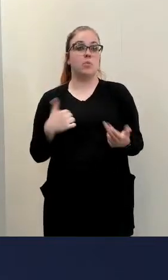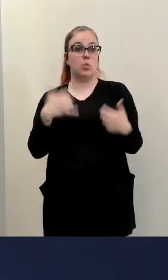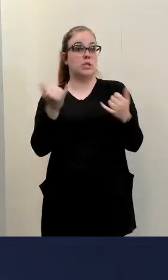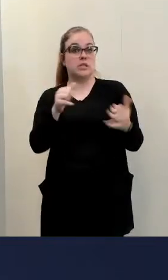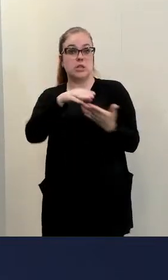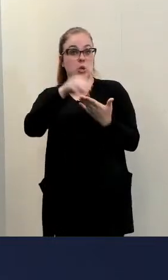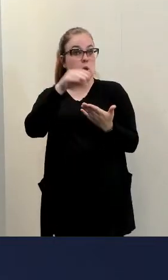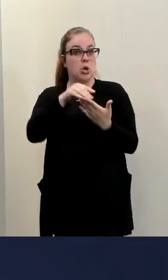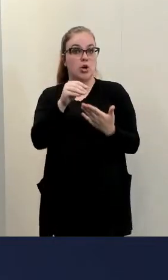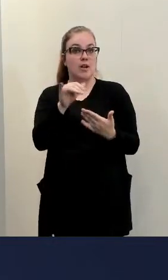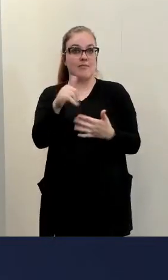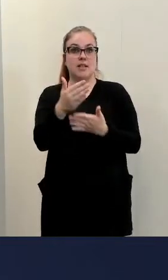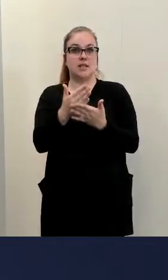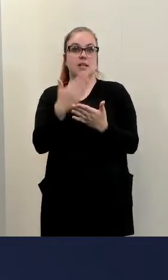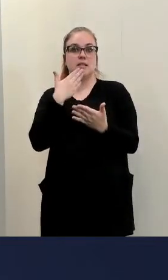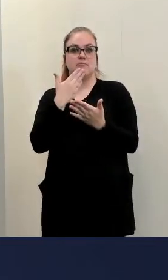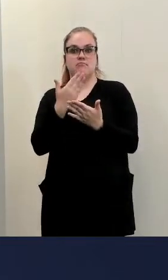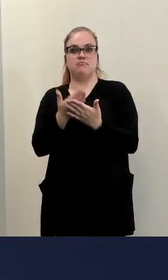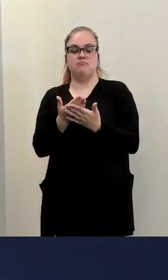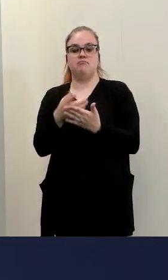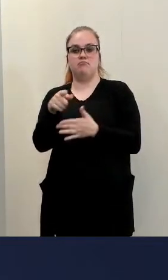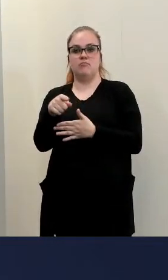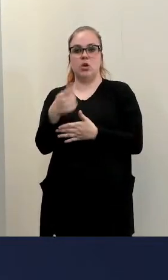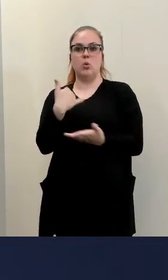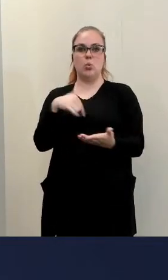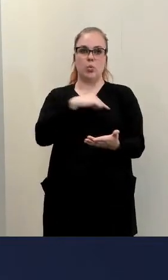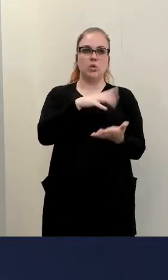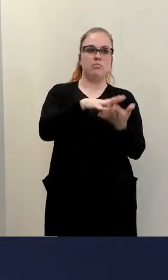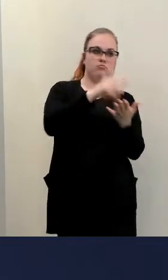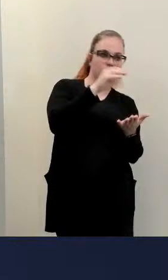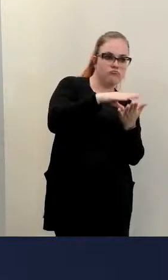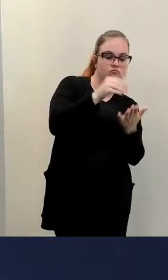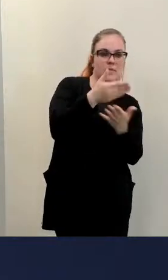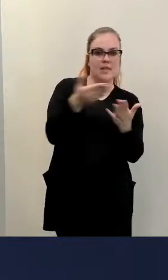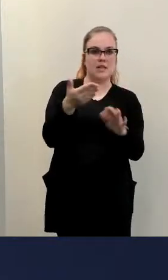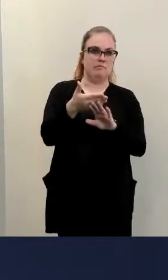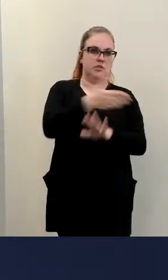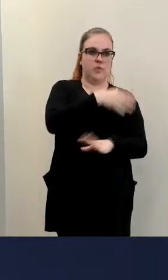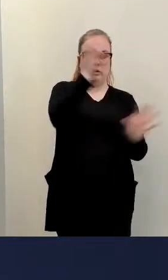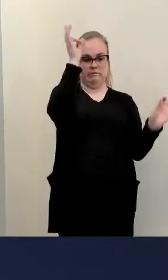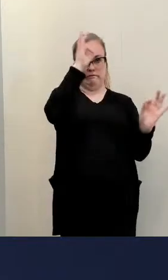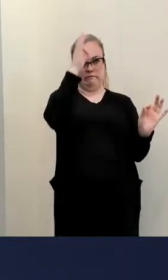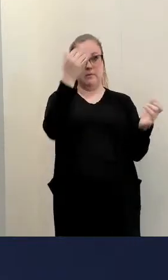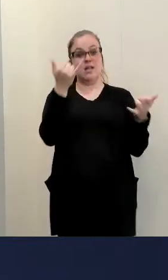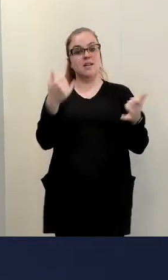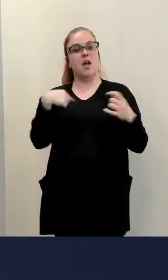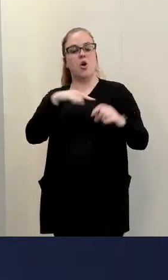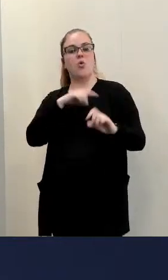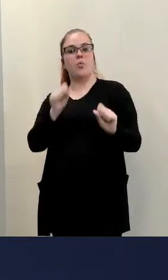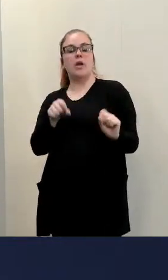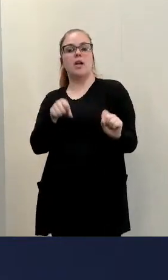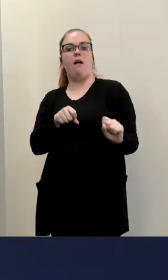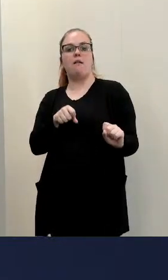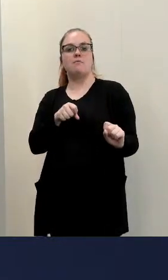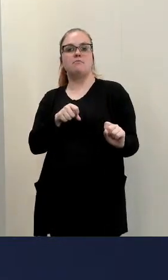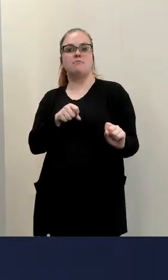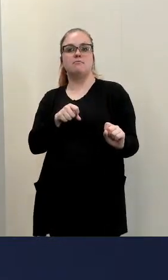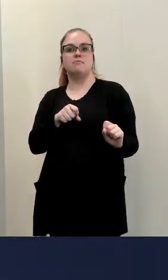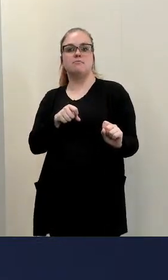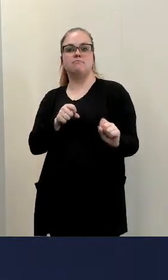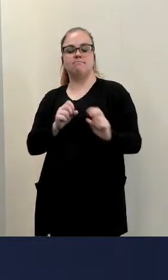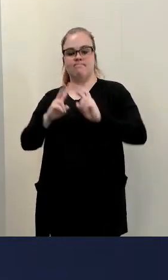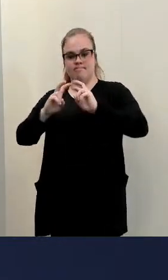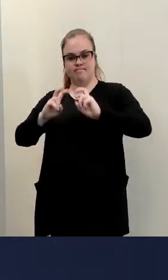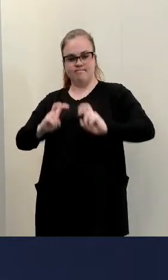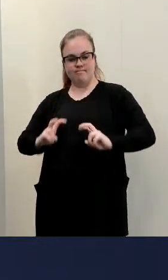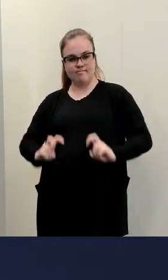learning. That's the nice thing about this is we're learning things that we didn't know before that we're now going to be able to